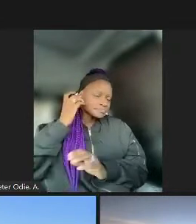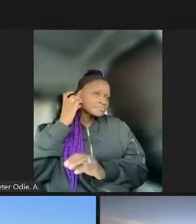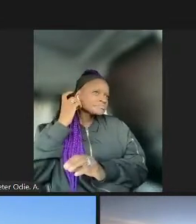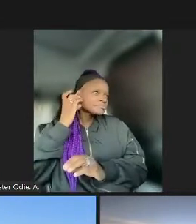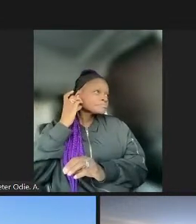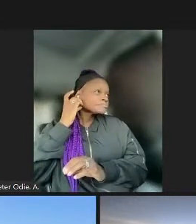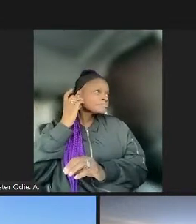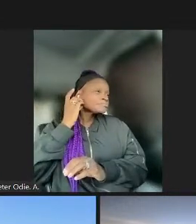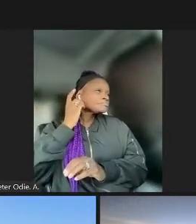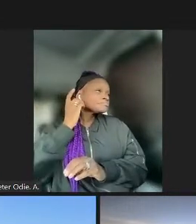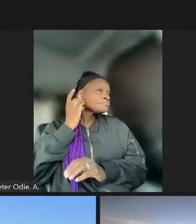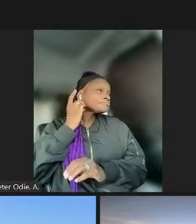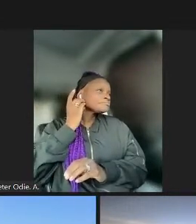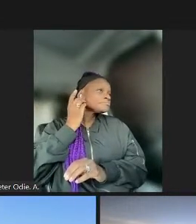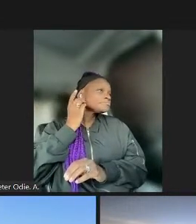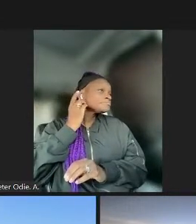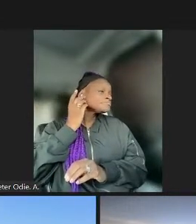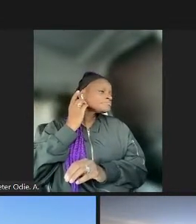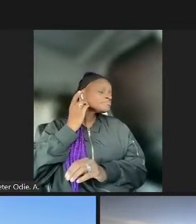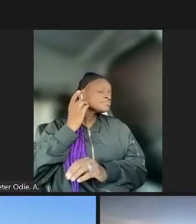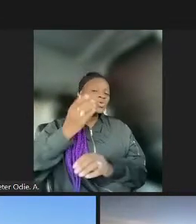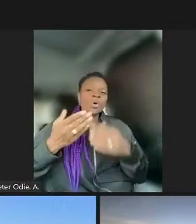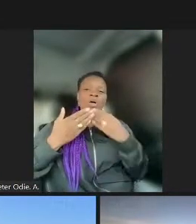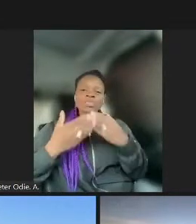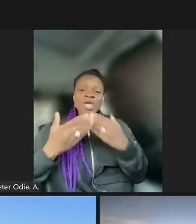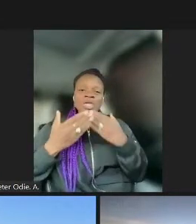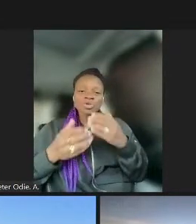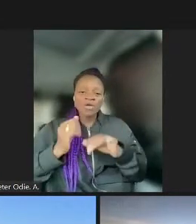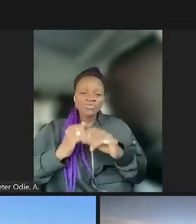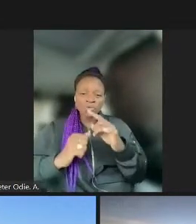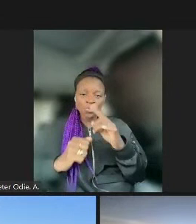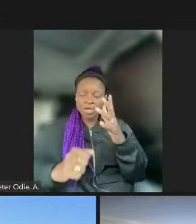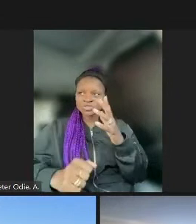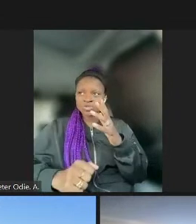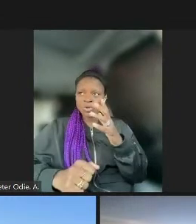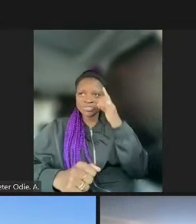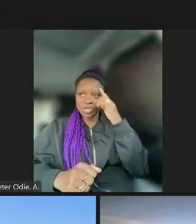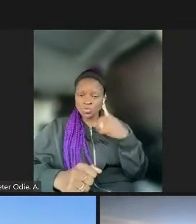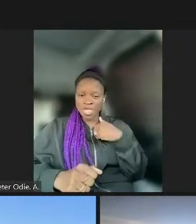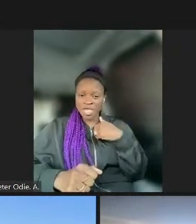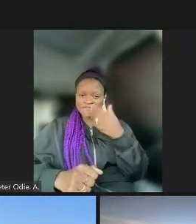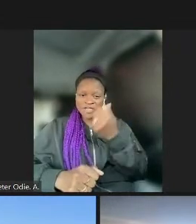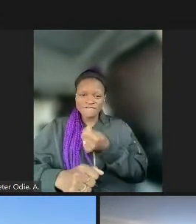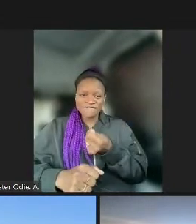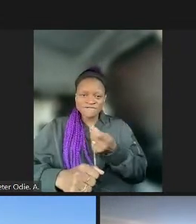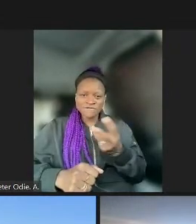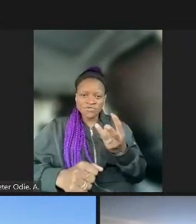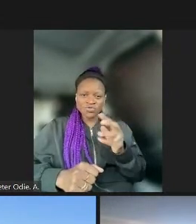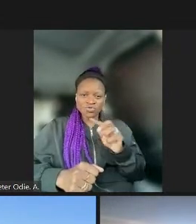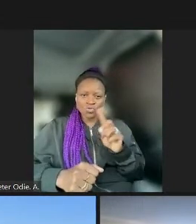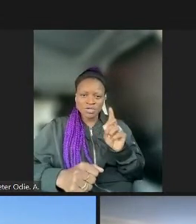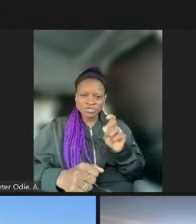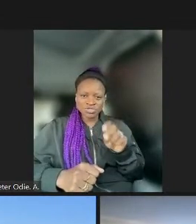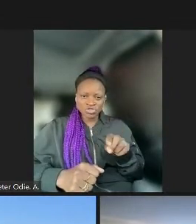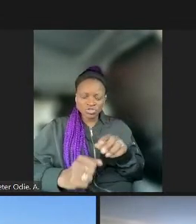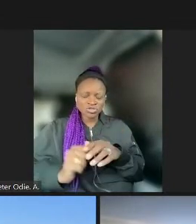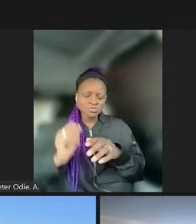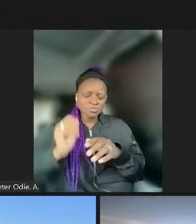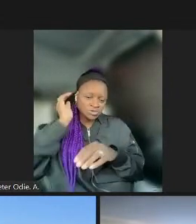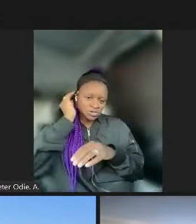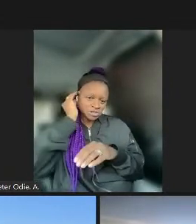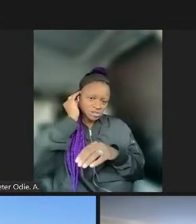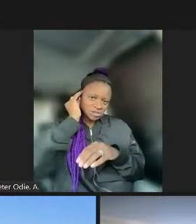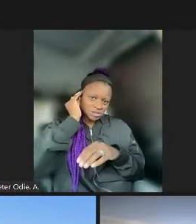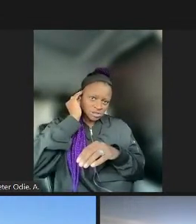Okay, great. Well, thank you. And thank you all. I think we're going to go to some questions from our viewers and our media partners. First, let